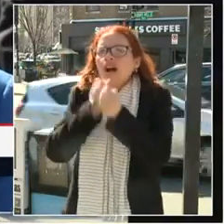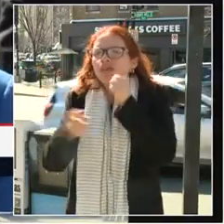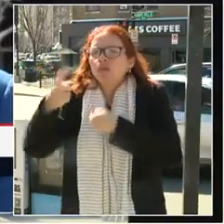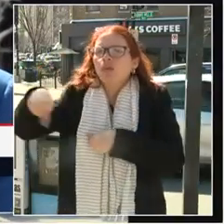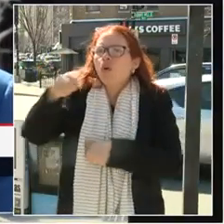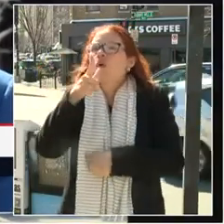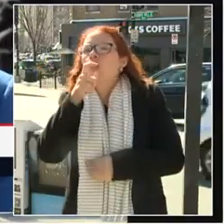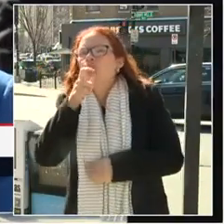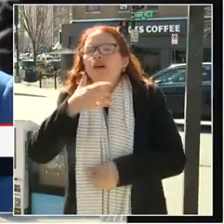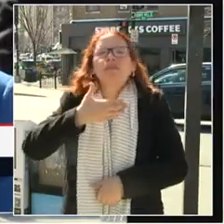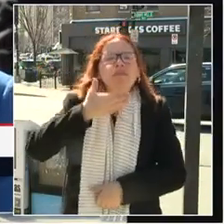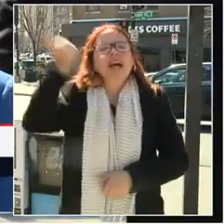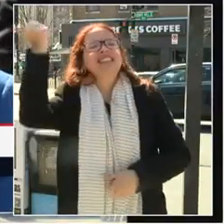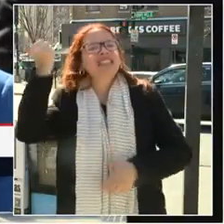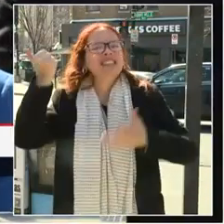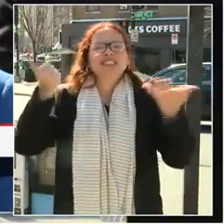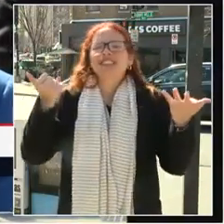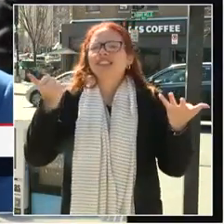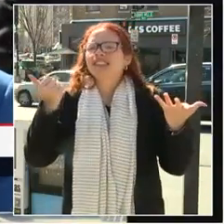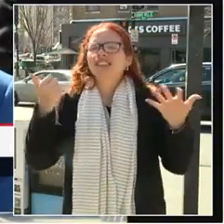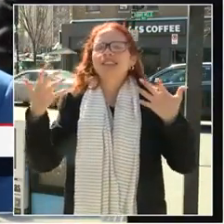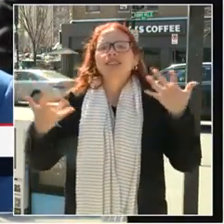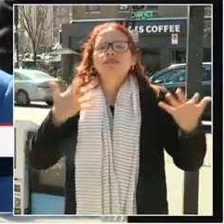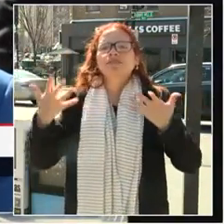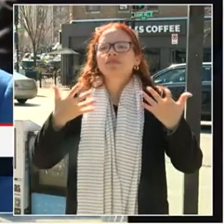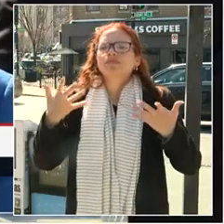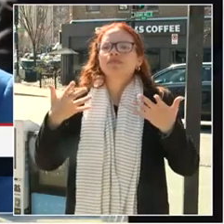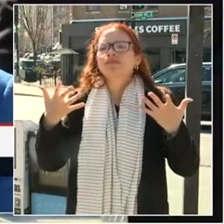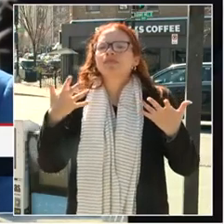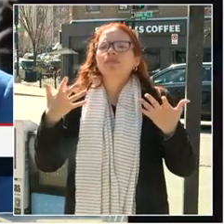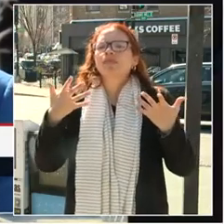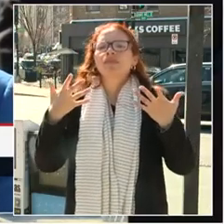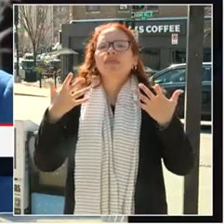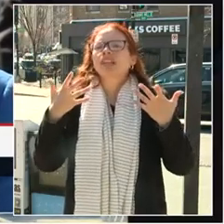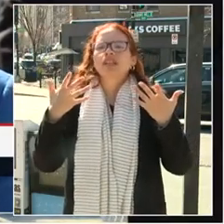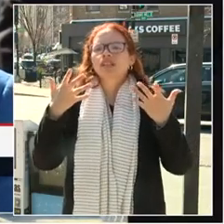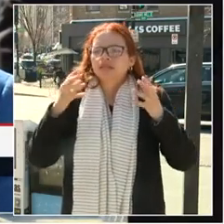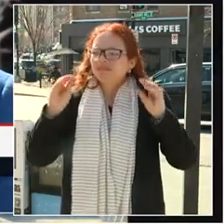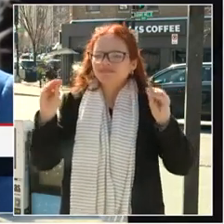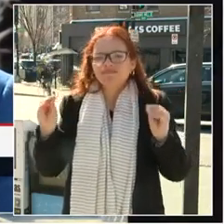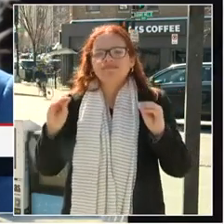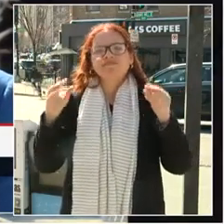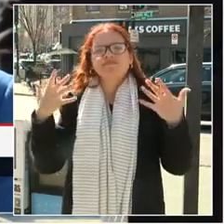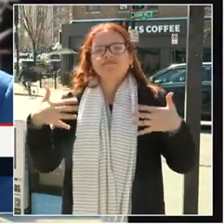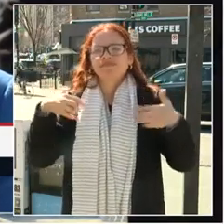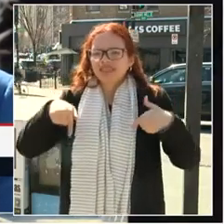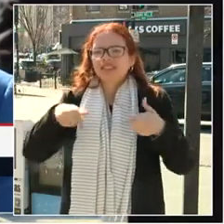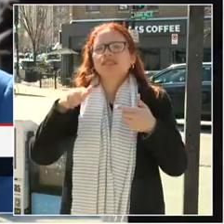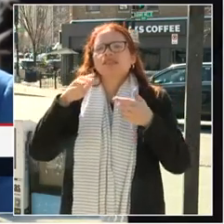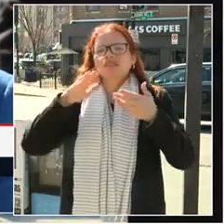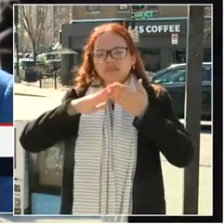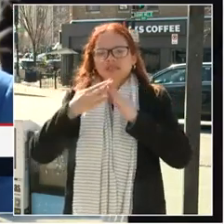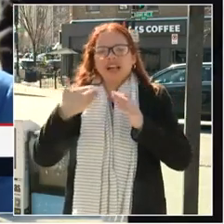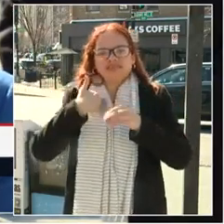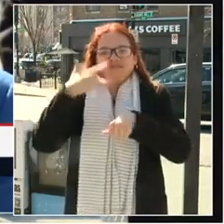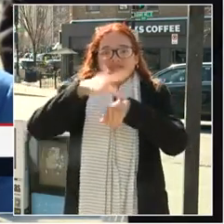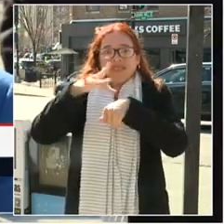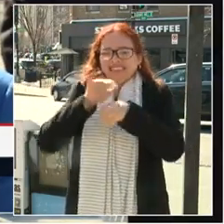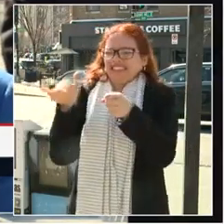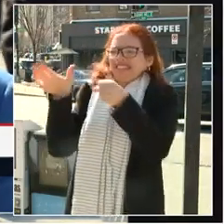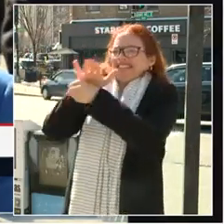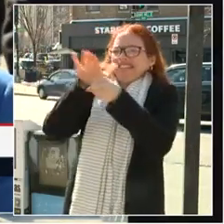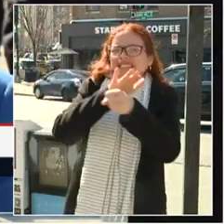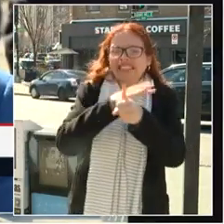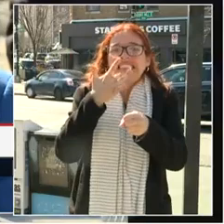best and brightest you know that might be able to help us fill some of those vacancies on the police force. Because when we grow our police force with community